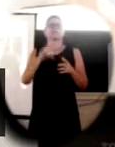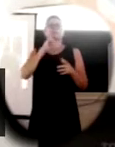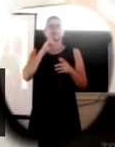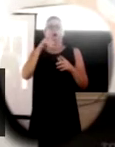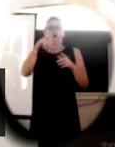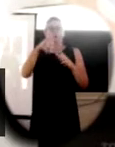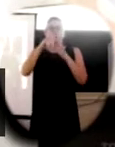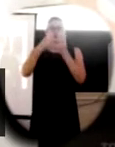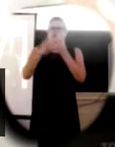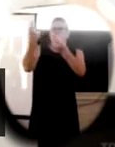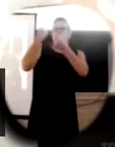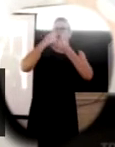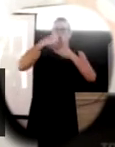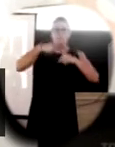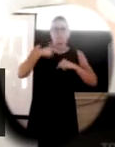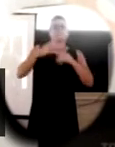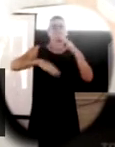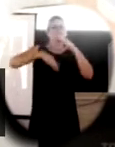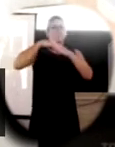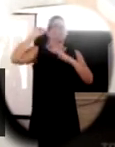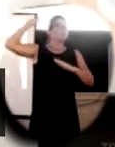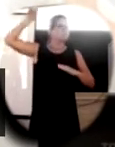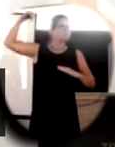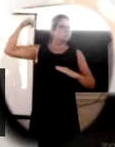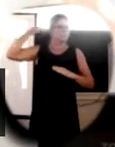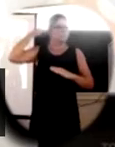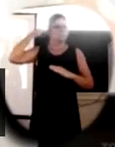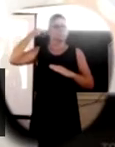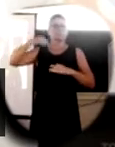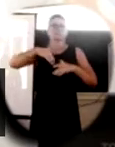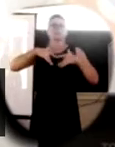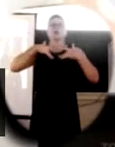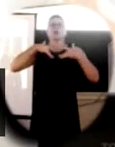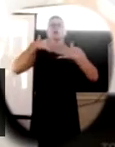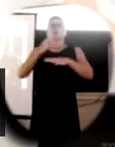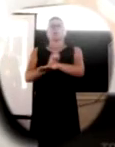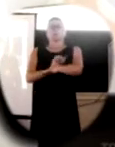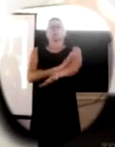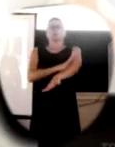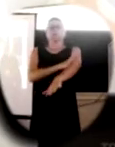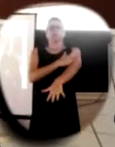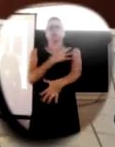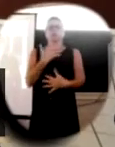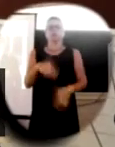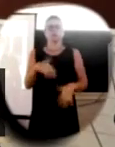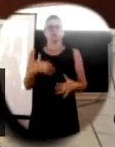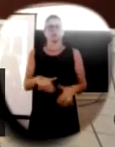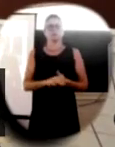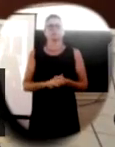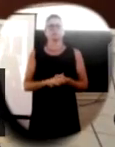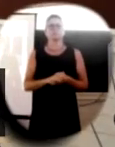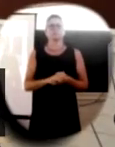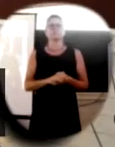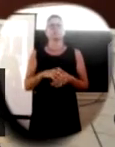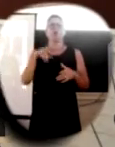full insertion of the electrodes into his cochlea was an overwhelming experience. The day eventually